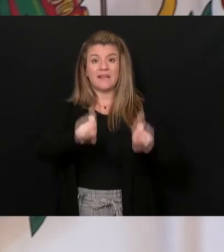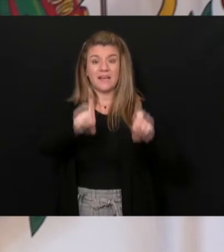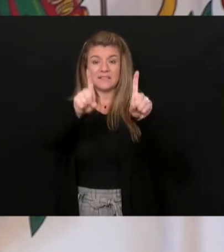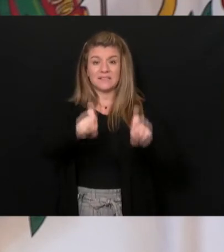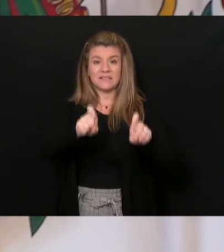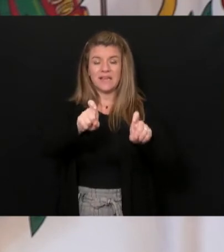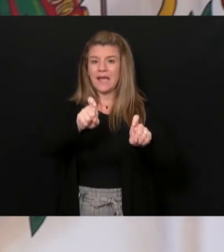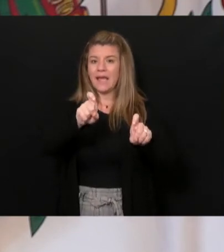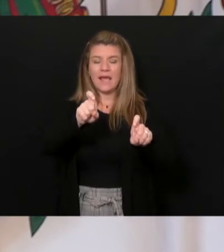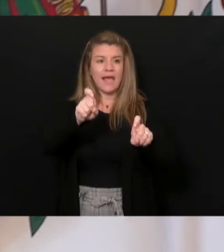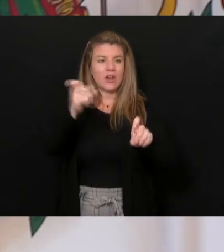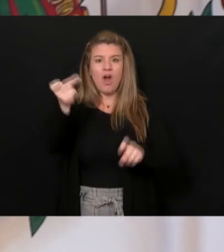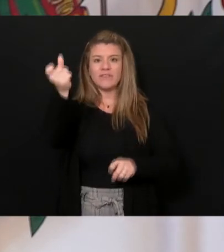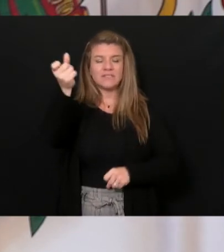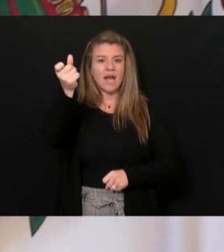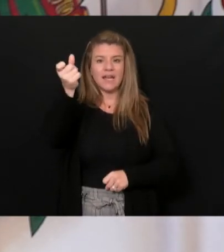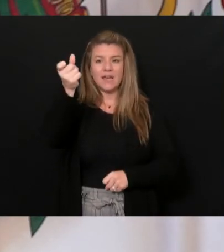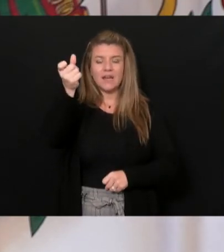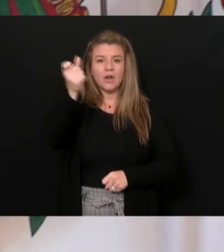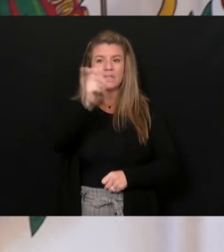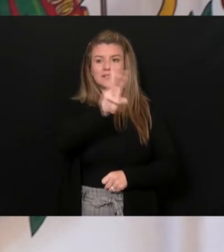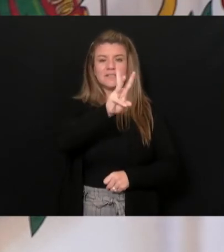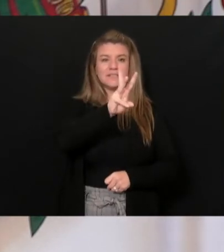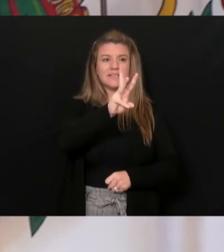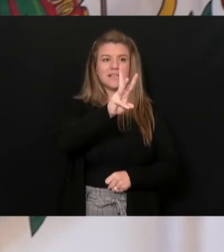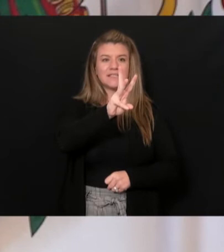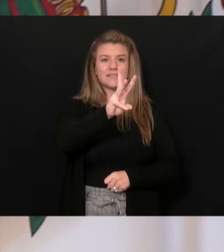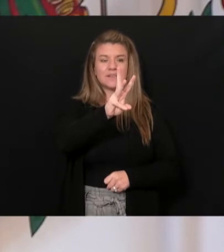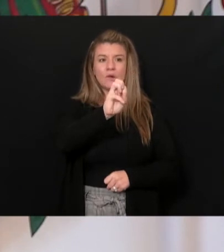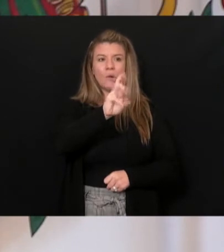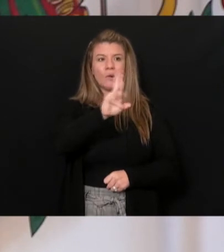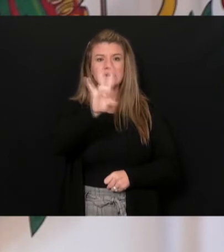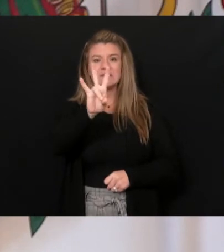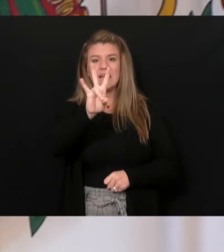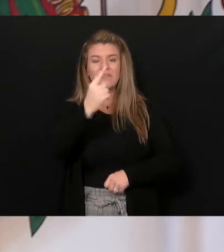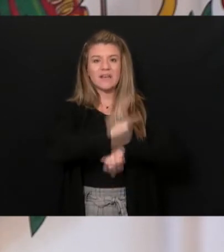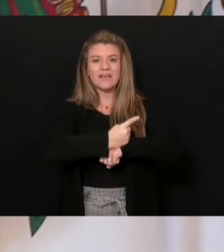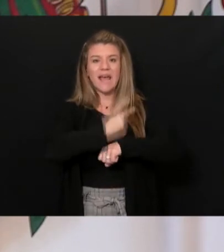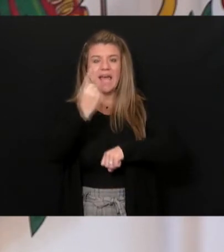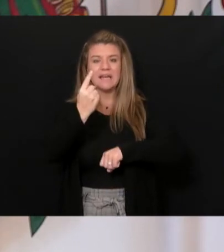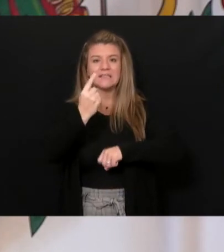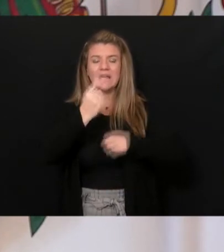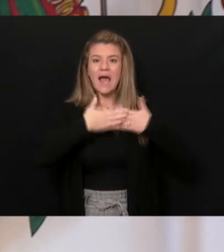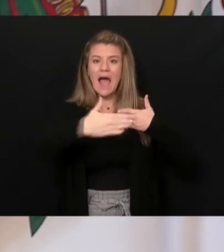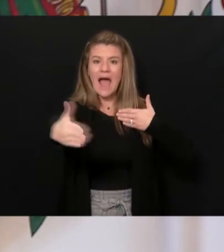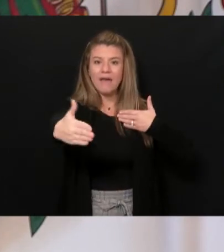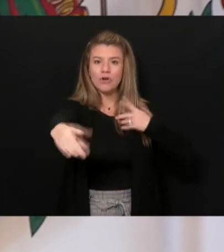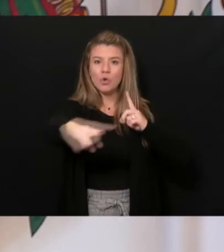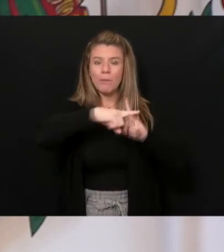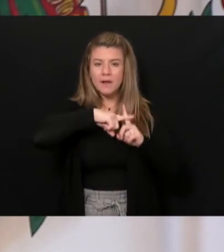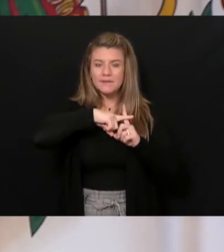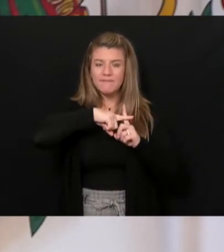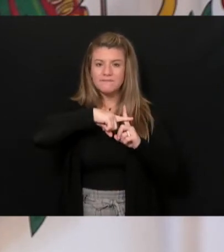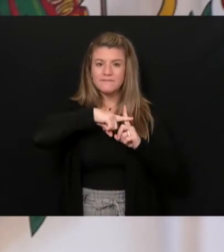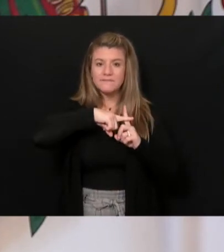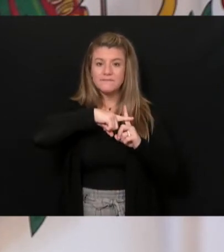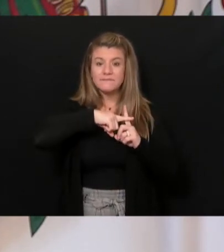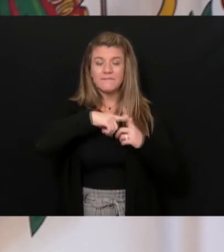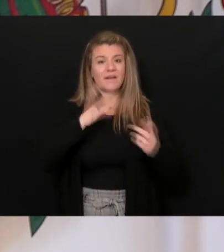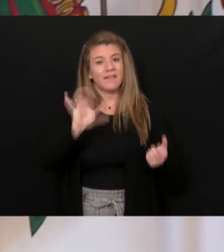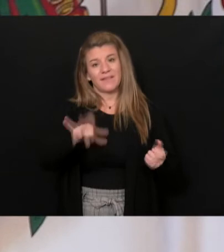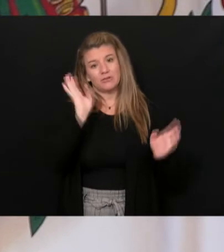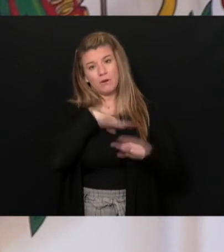of a sudden, we're 6 or 7 days into your positive situation, you're in real